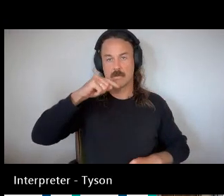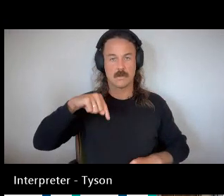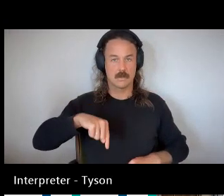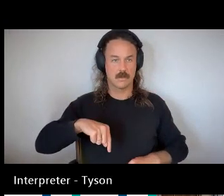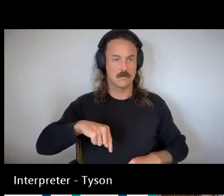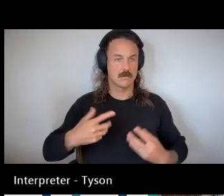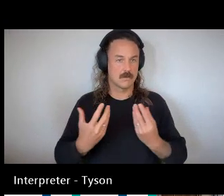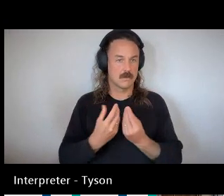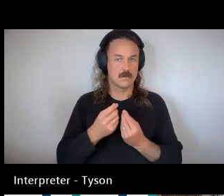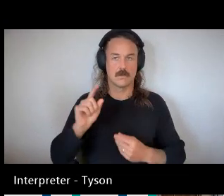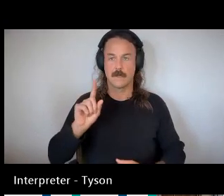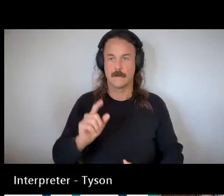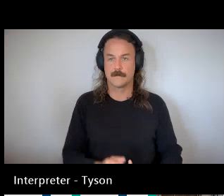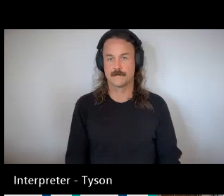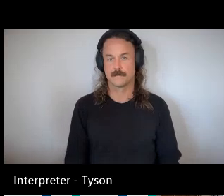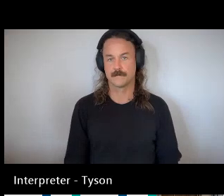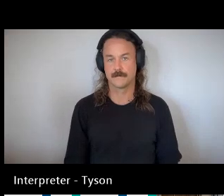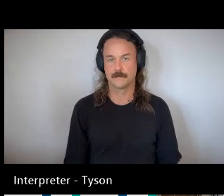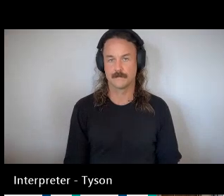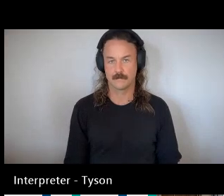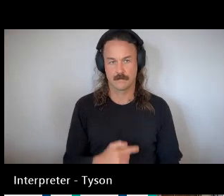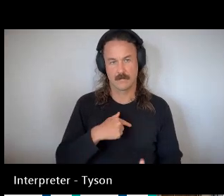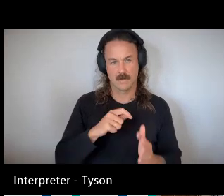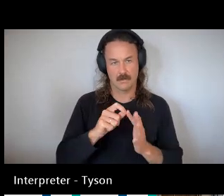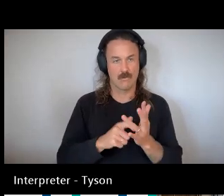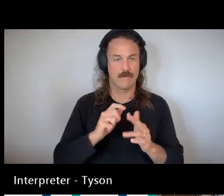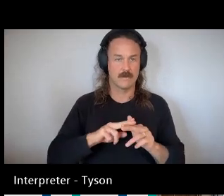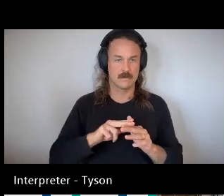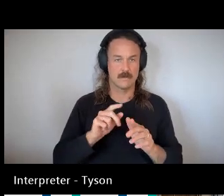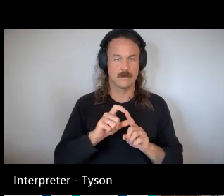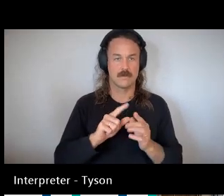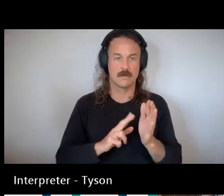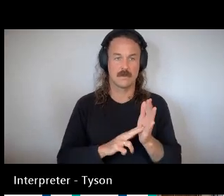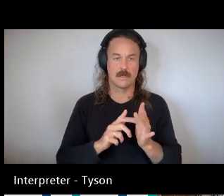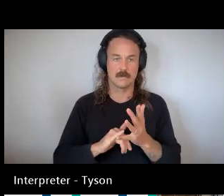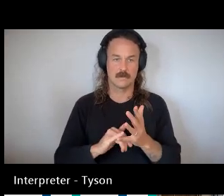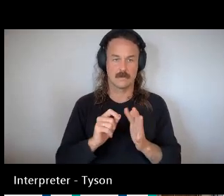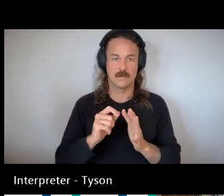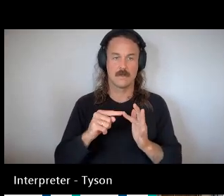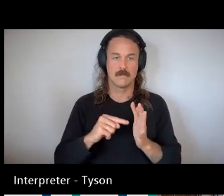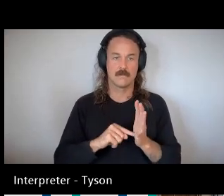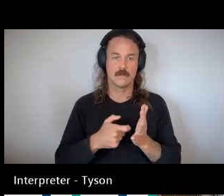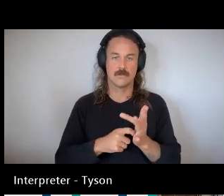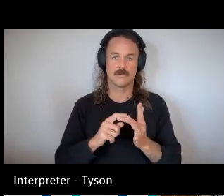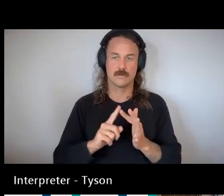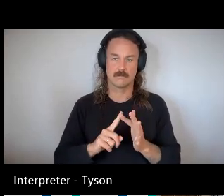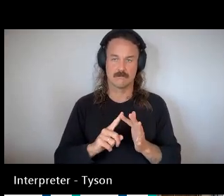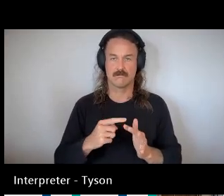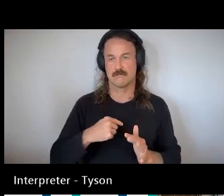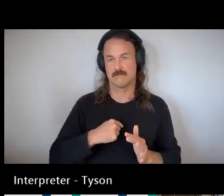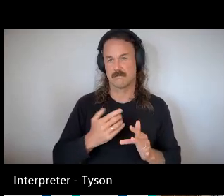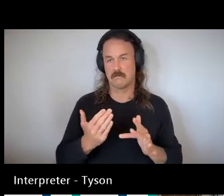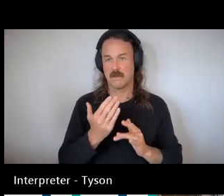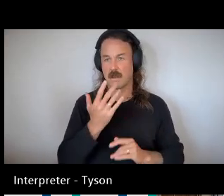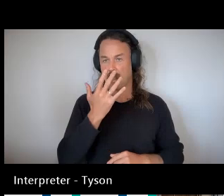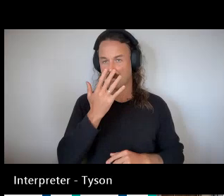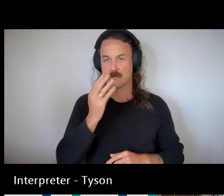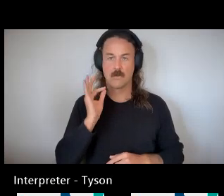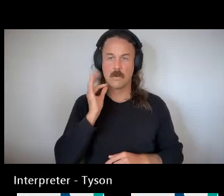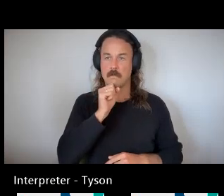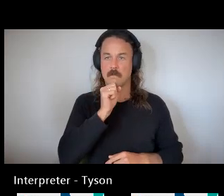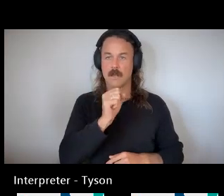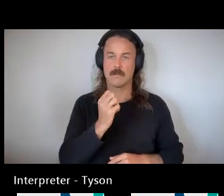So I'm Professor Dennis Petrie. So I'm a middle-aged white man with brown hair and